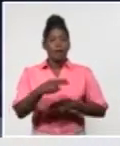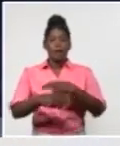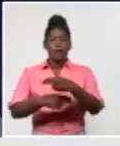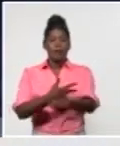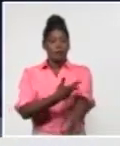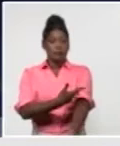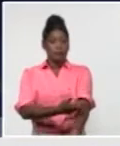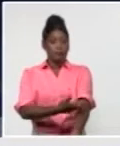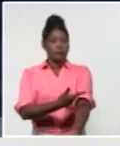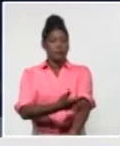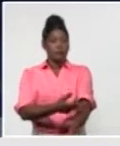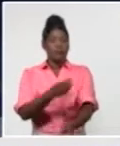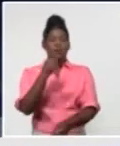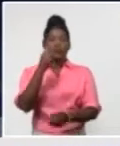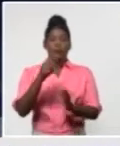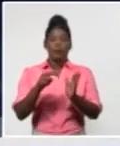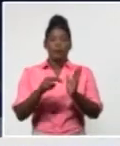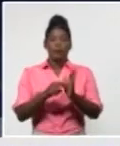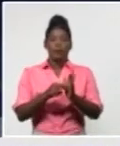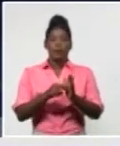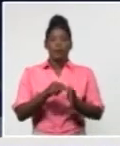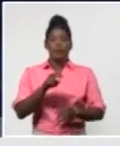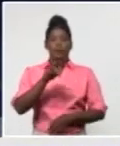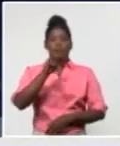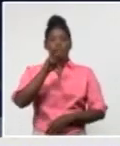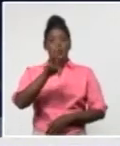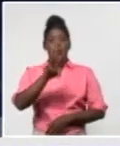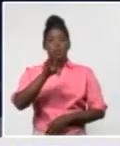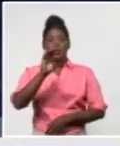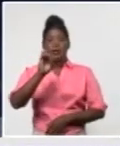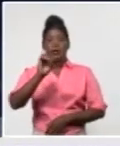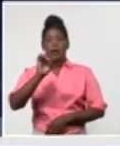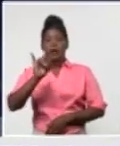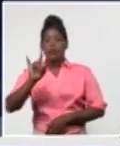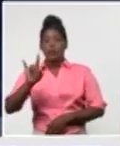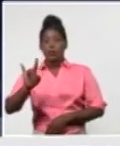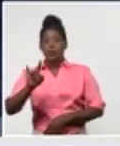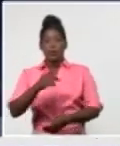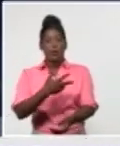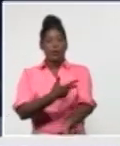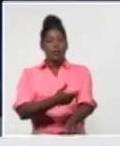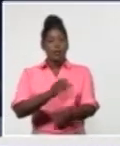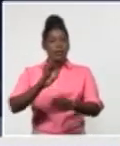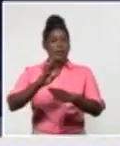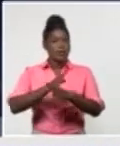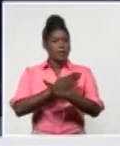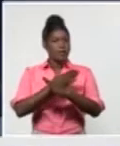Yesterday, the island's different molecular biology laboratories studied